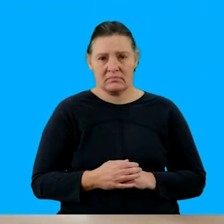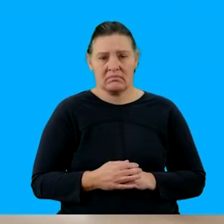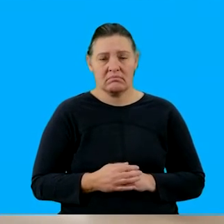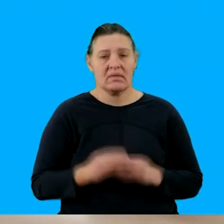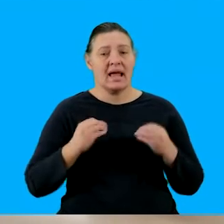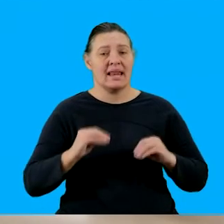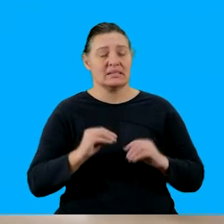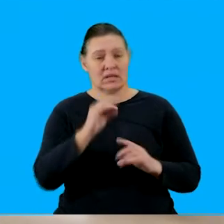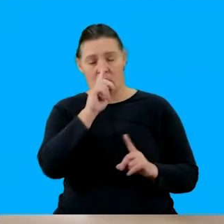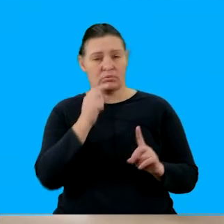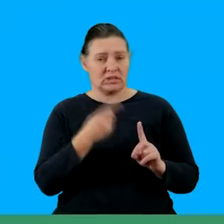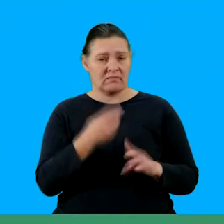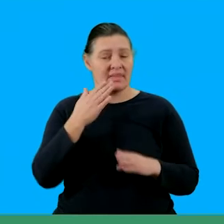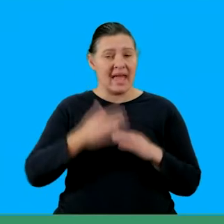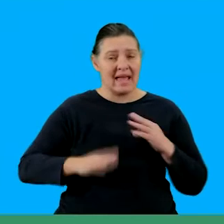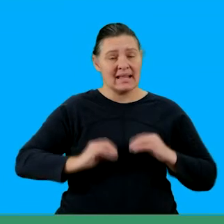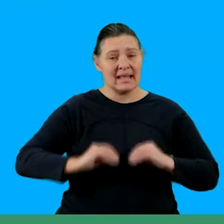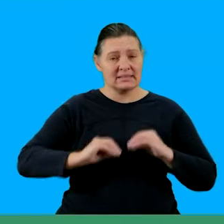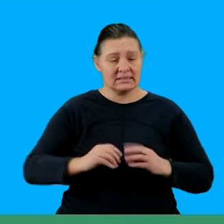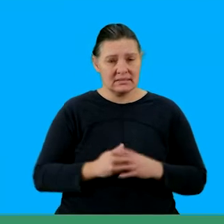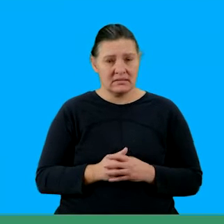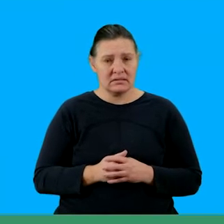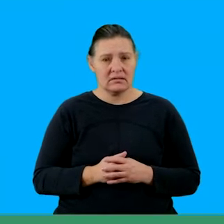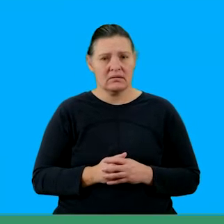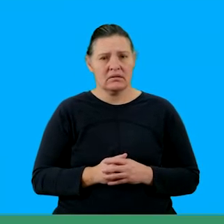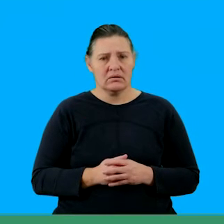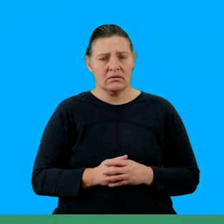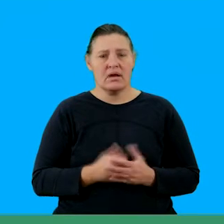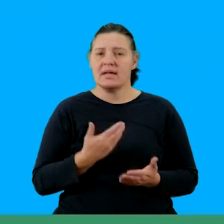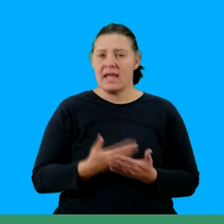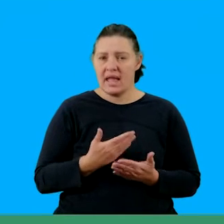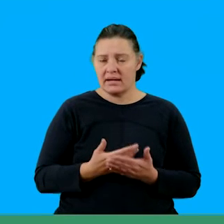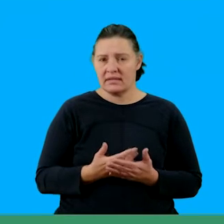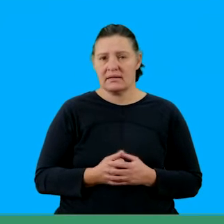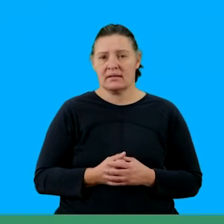Lesson objectives. By the end of this lesson, you should be able to